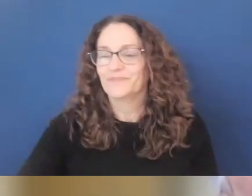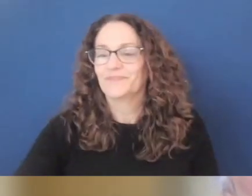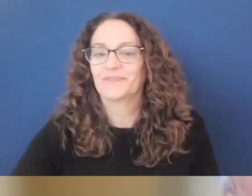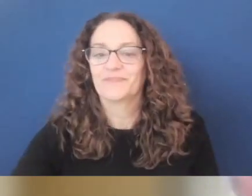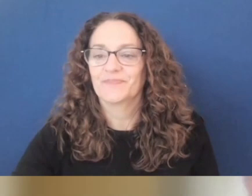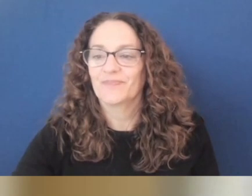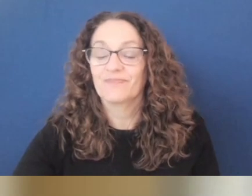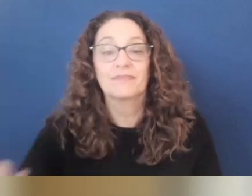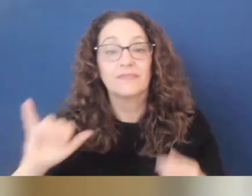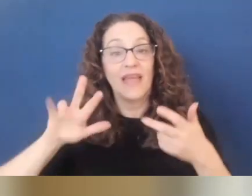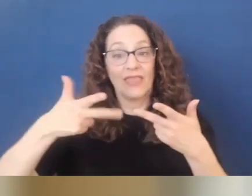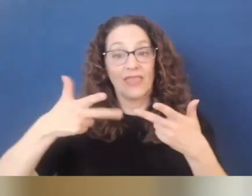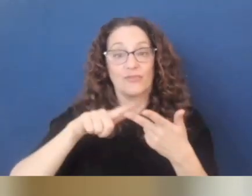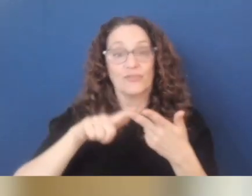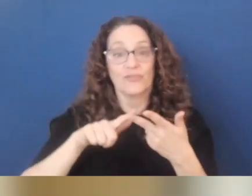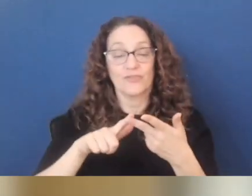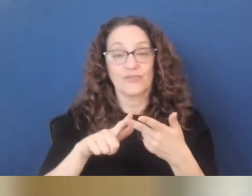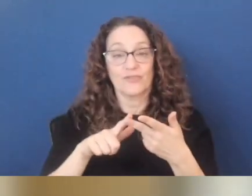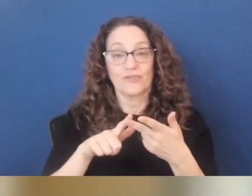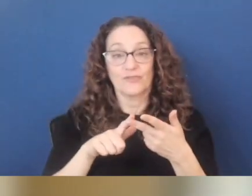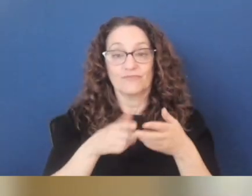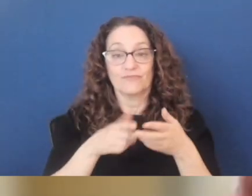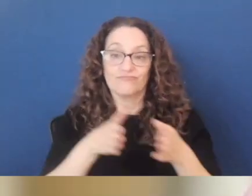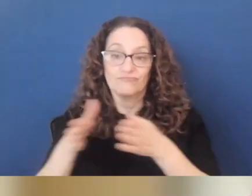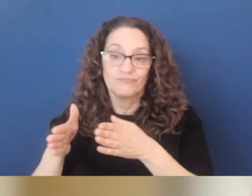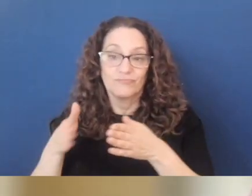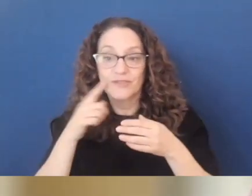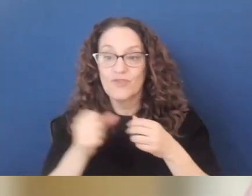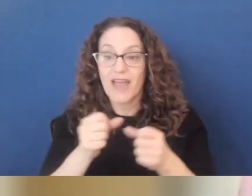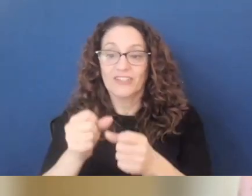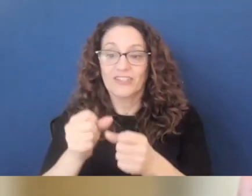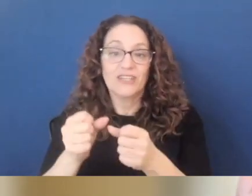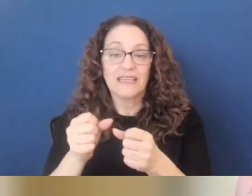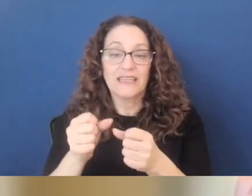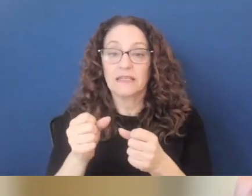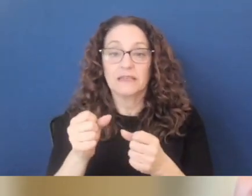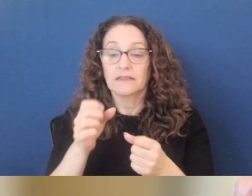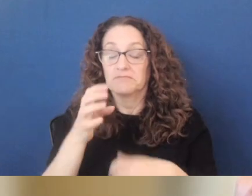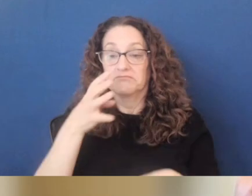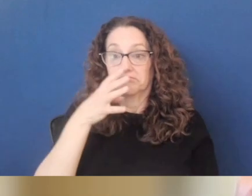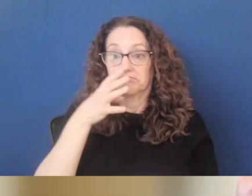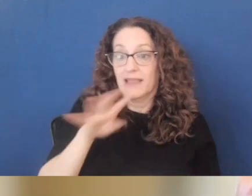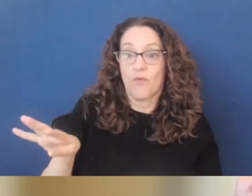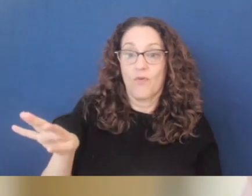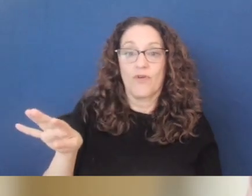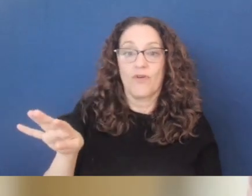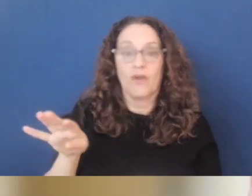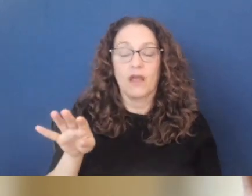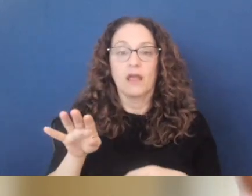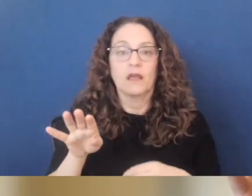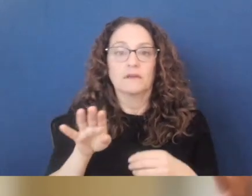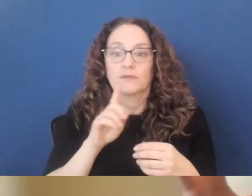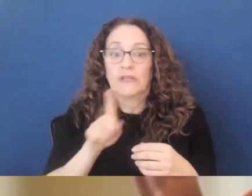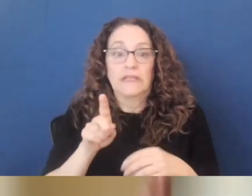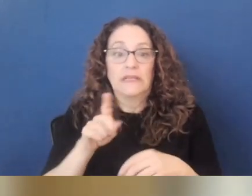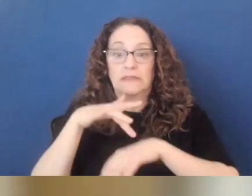The third strategy is of ignoring it. And this simile is just simply closing your eyes. It's not like